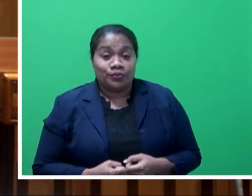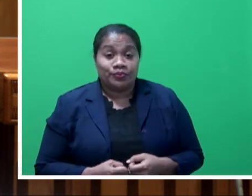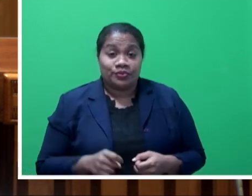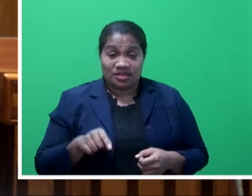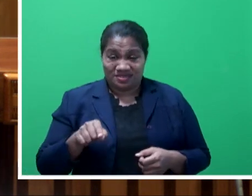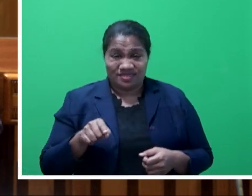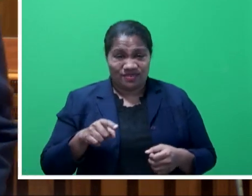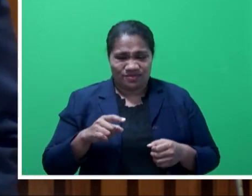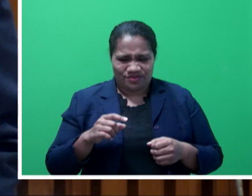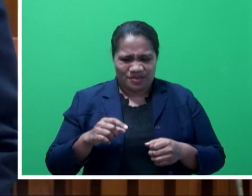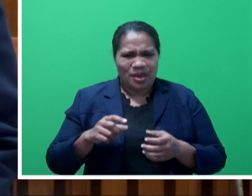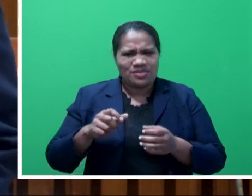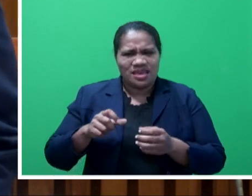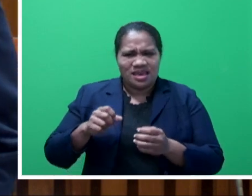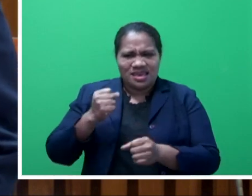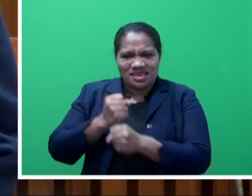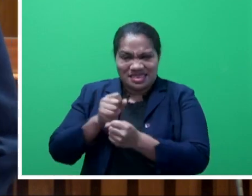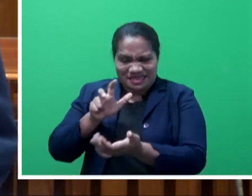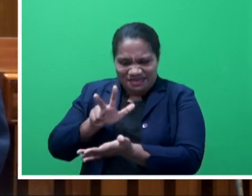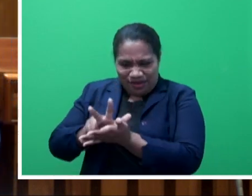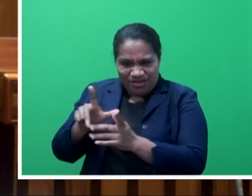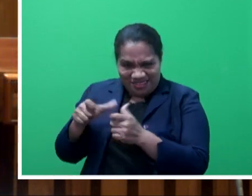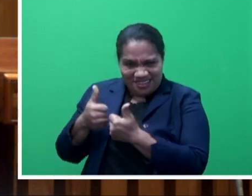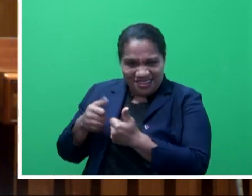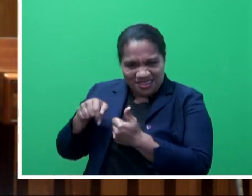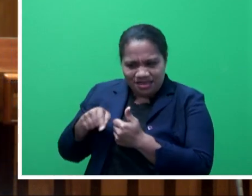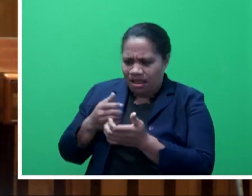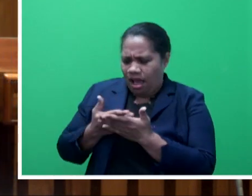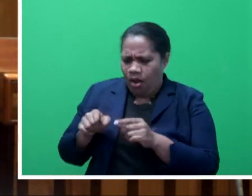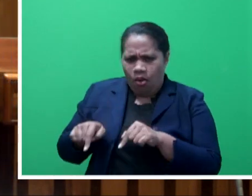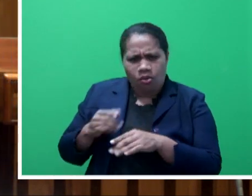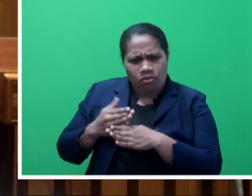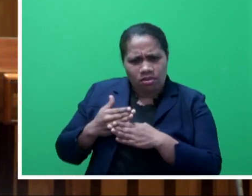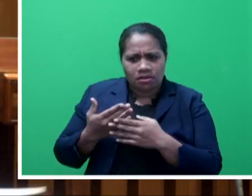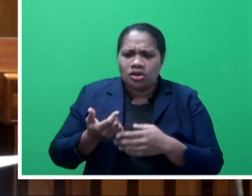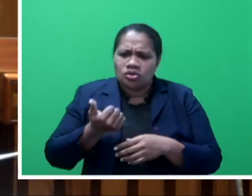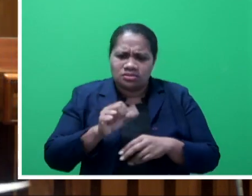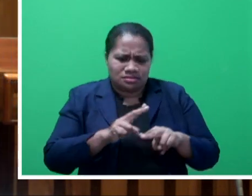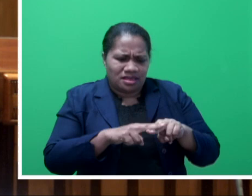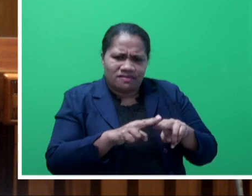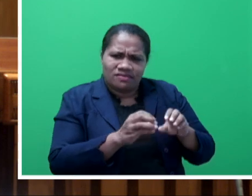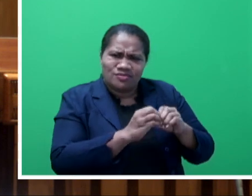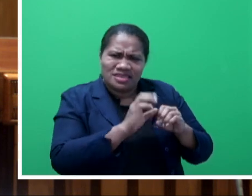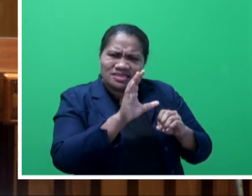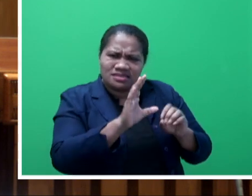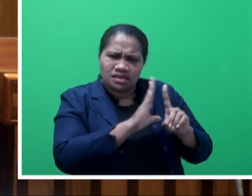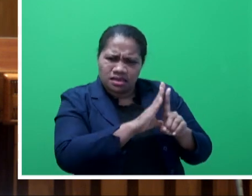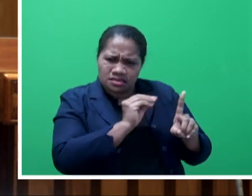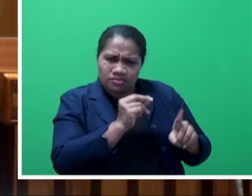how guarantees work, I think a couple of examples were used. I think the FBC example was used saying, $21